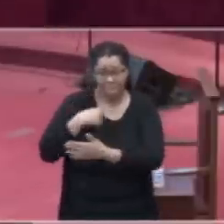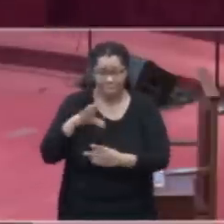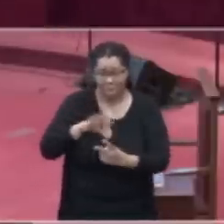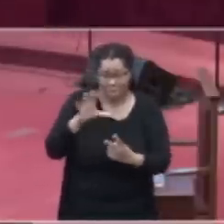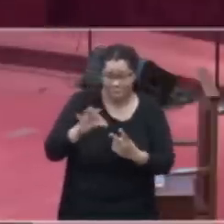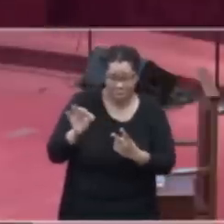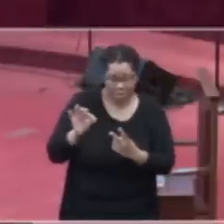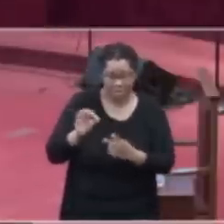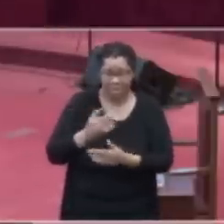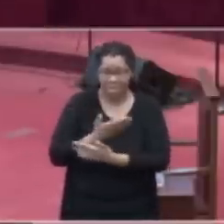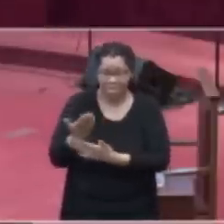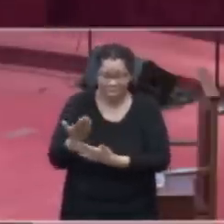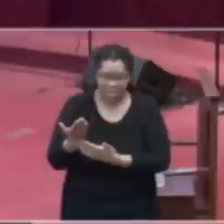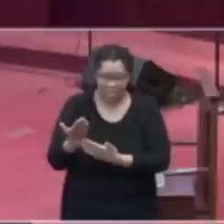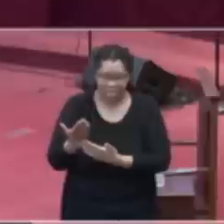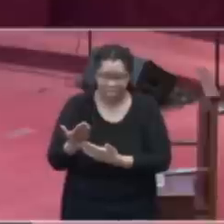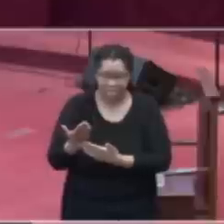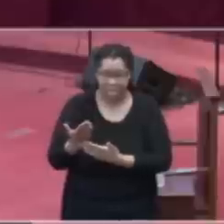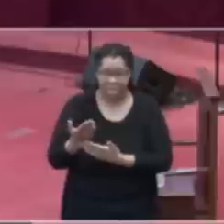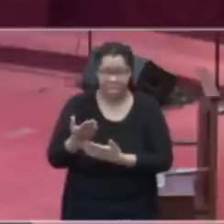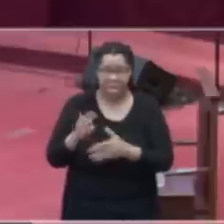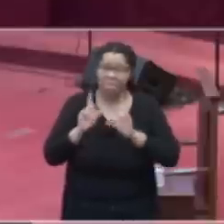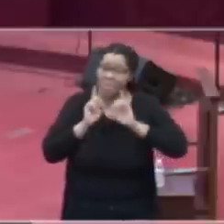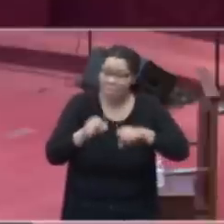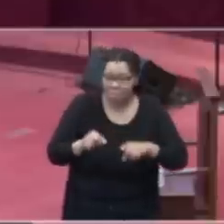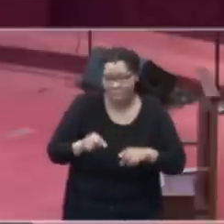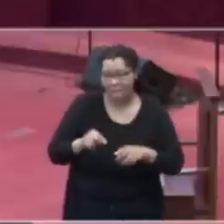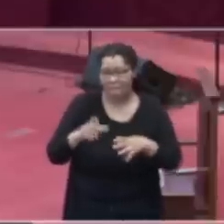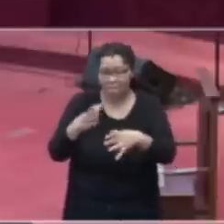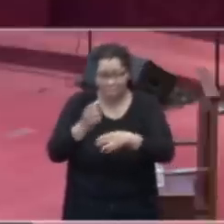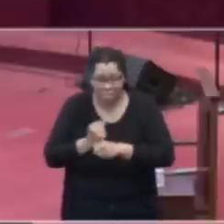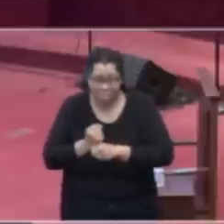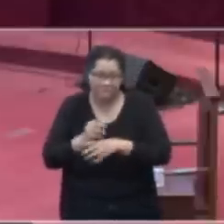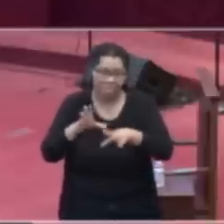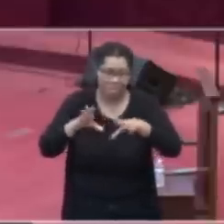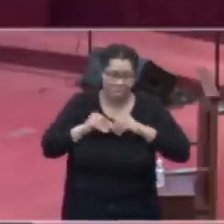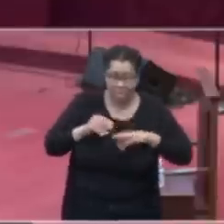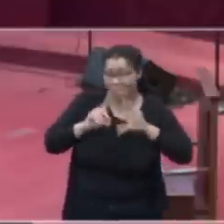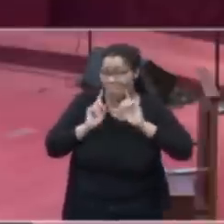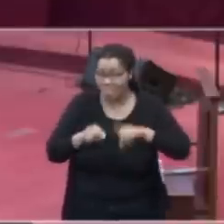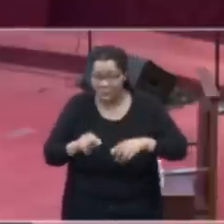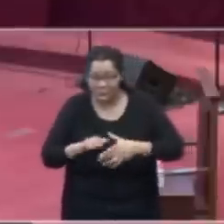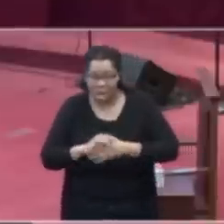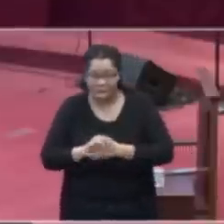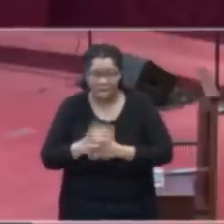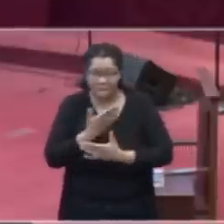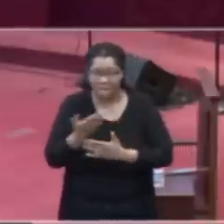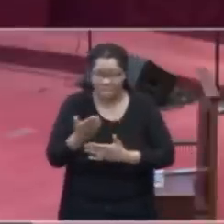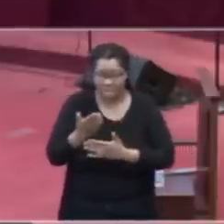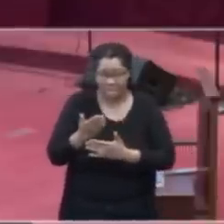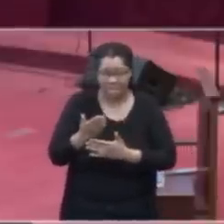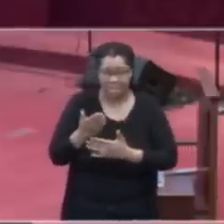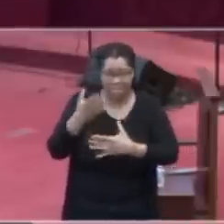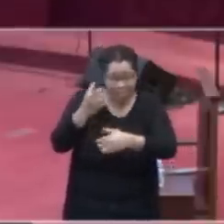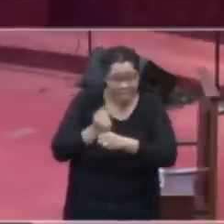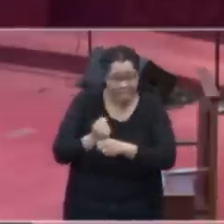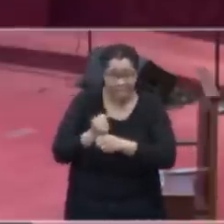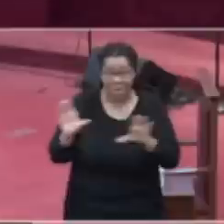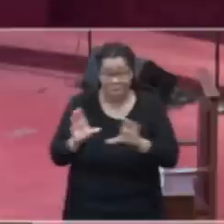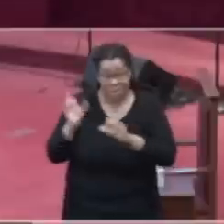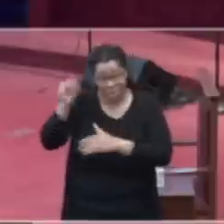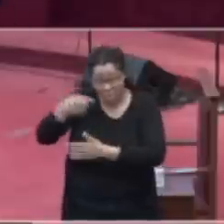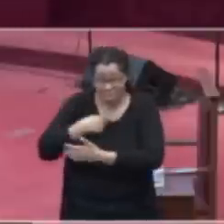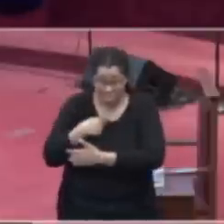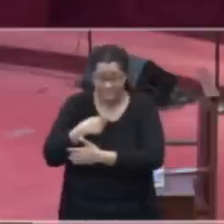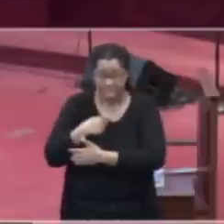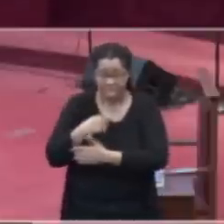my reception of, my response to, my reaction to the things that are said to me and done to and